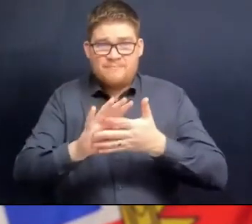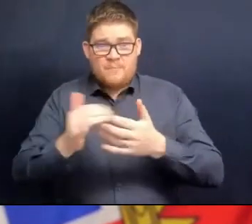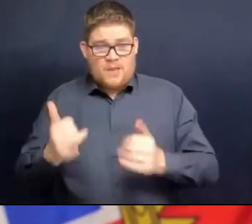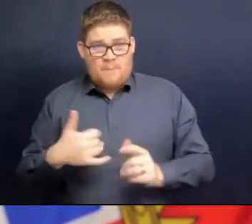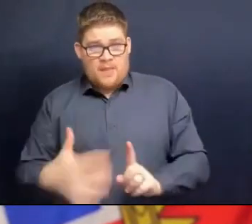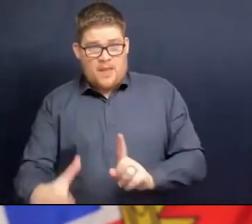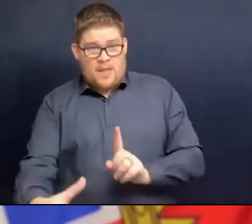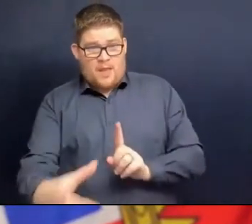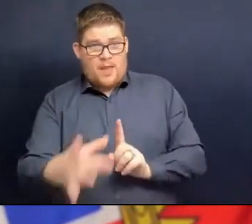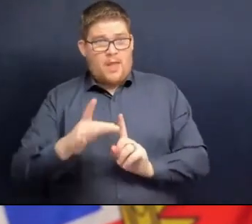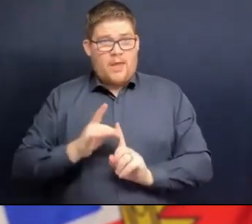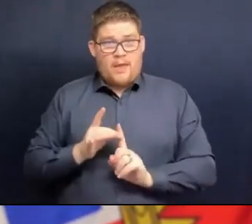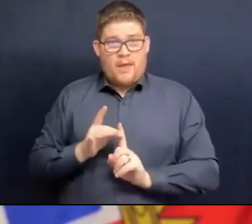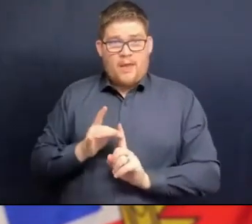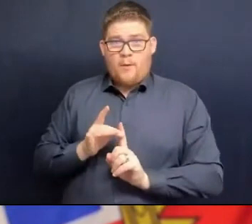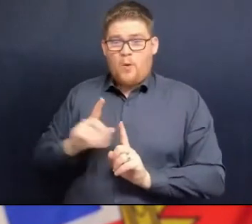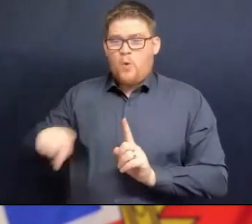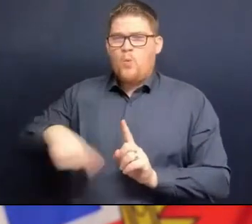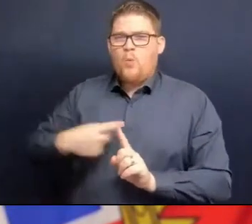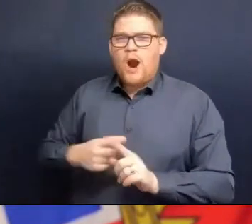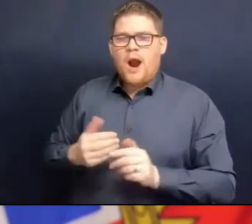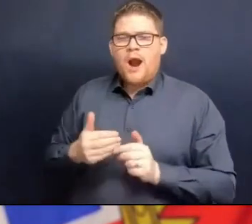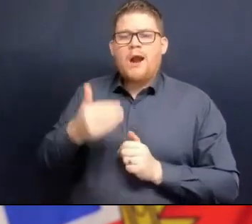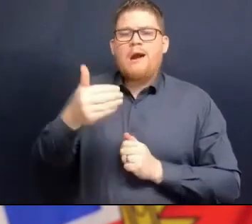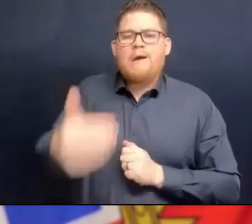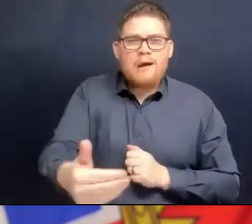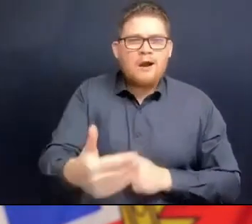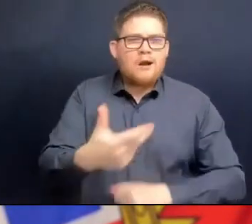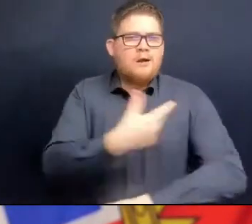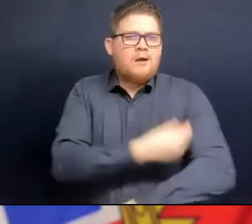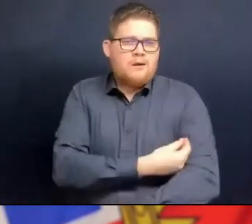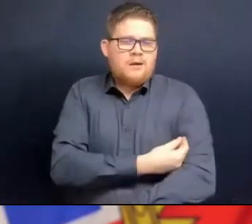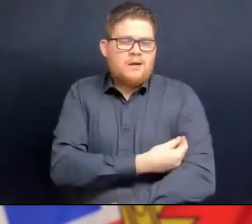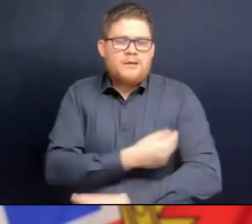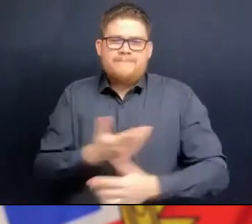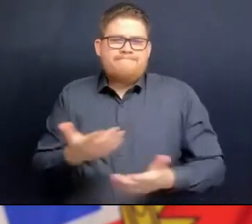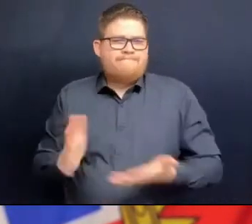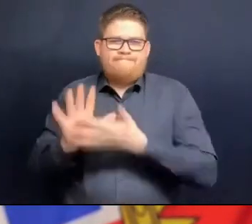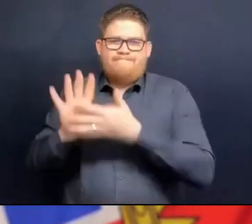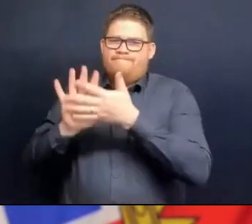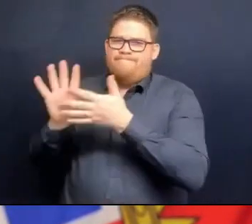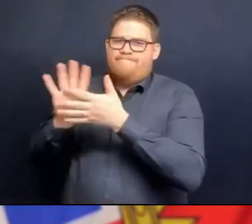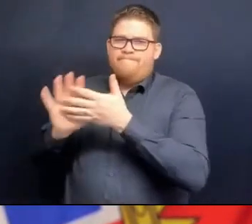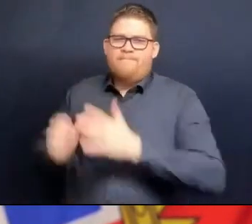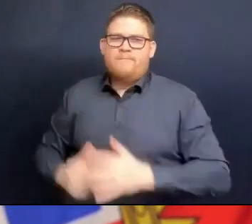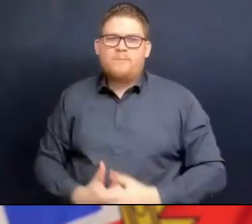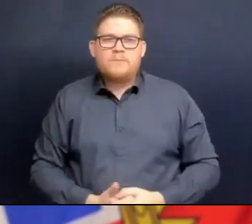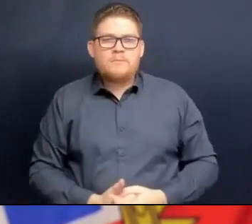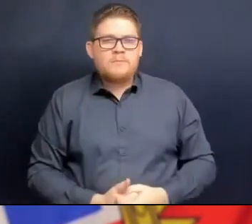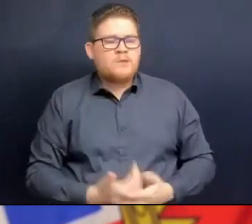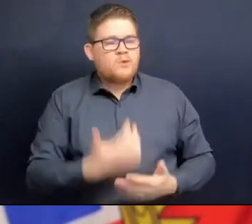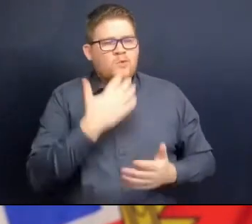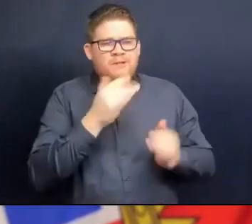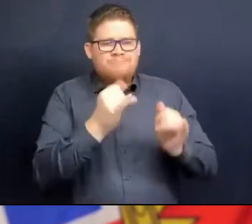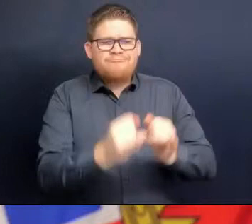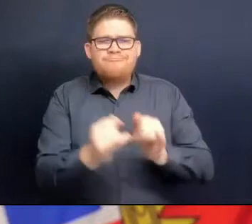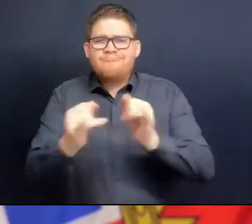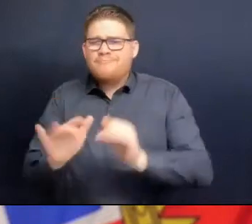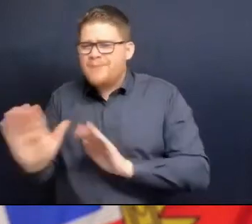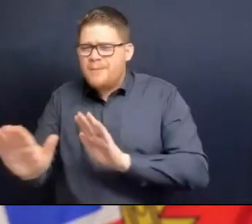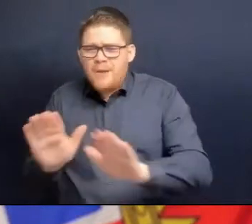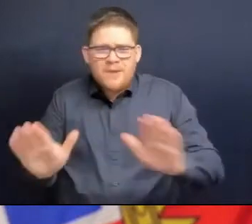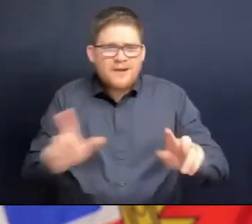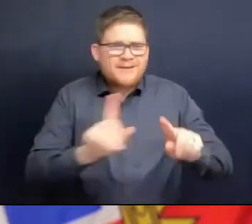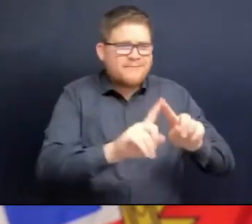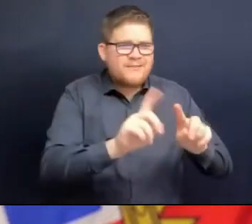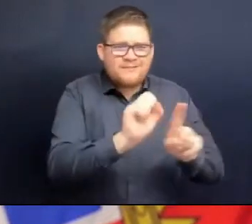and getting your next dose. And it depends a lot on the situation you are in. So